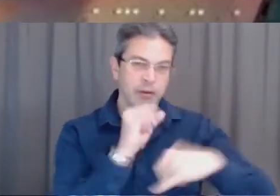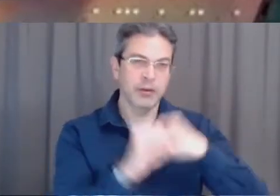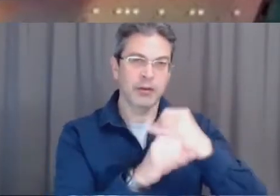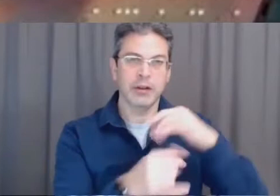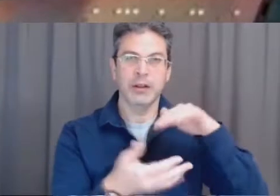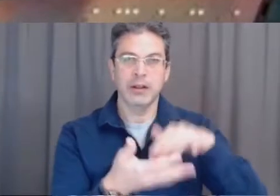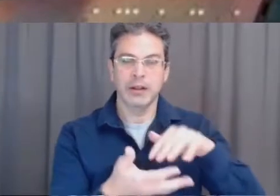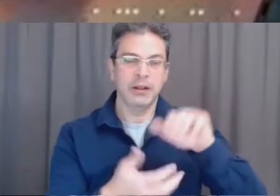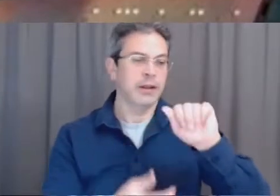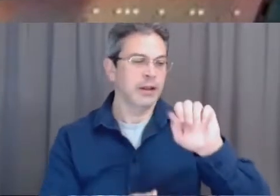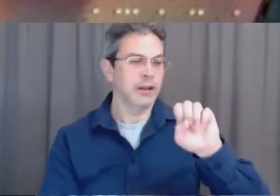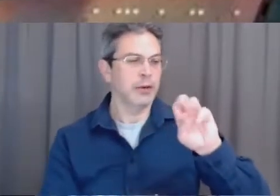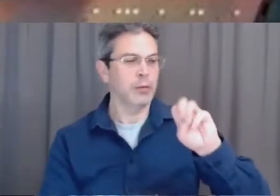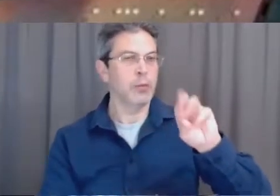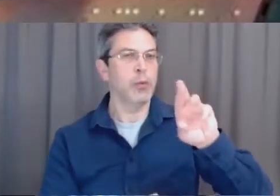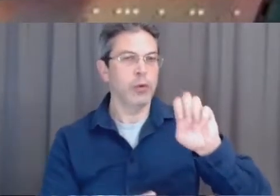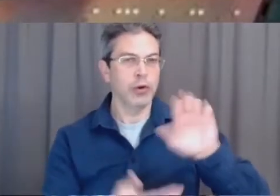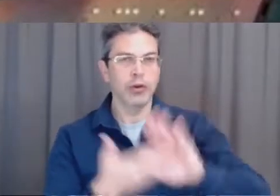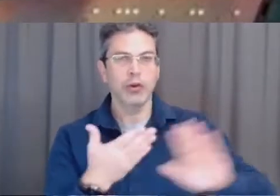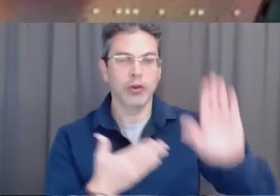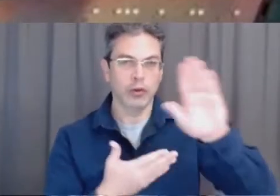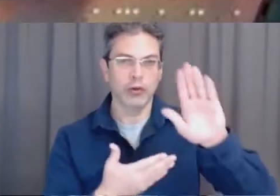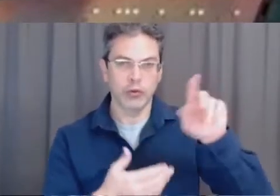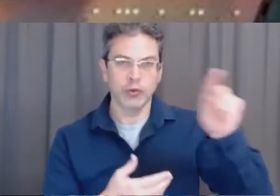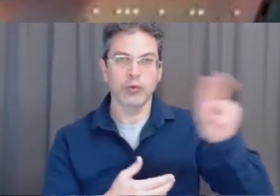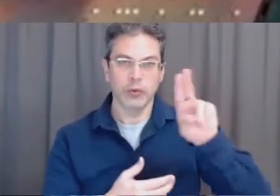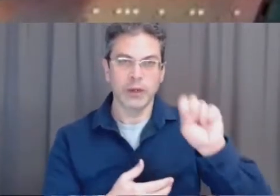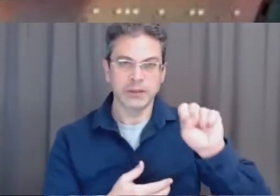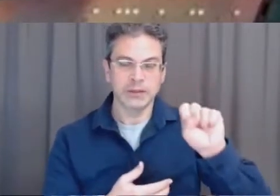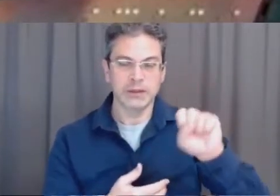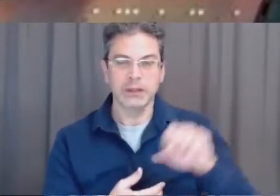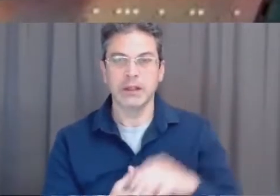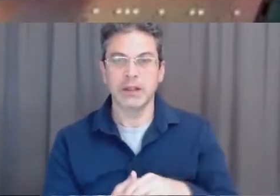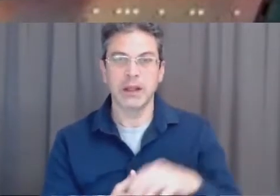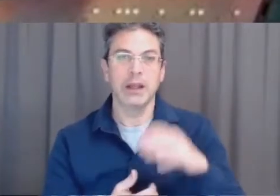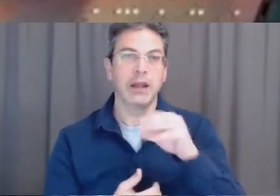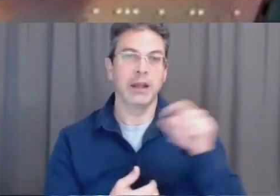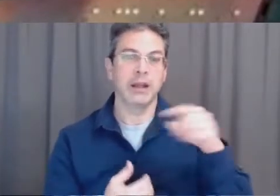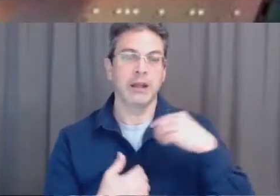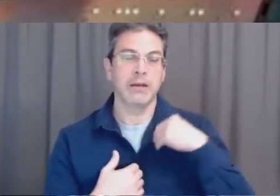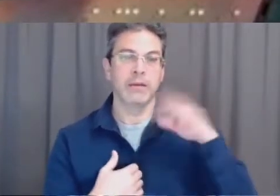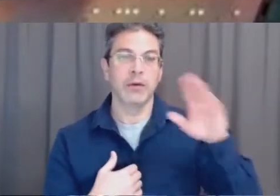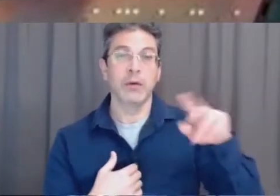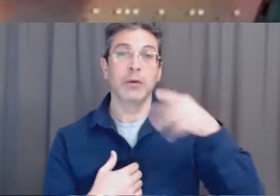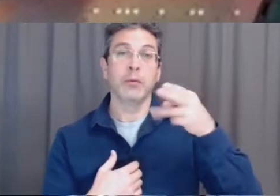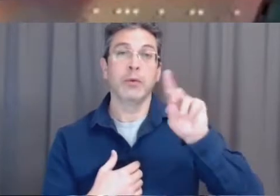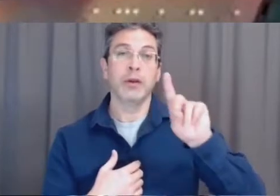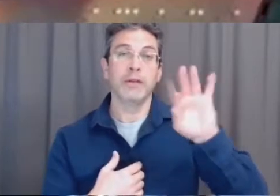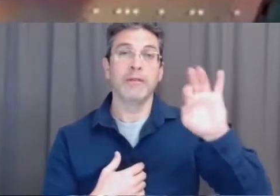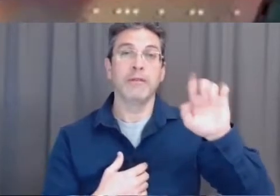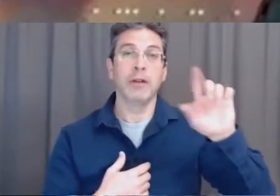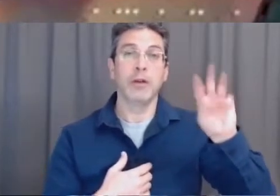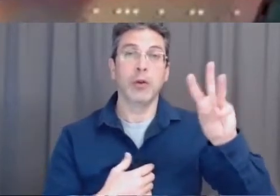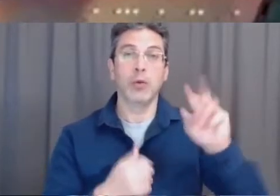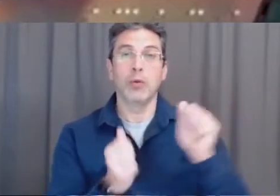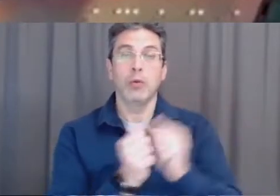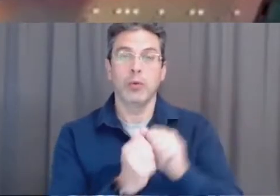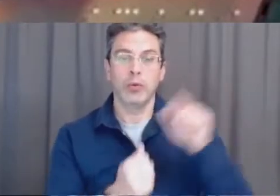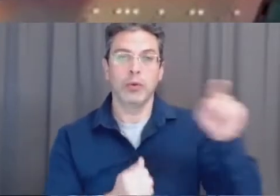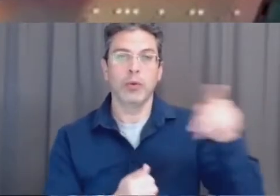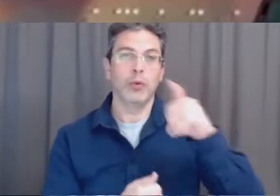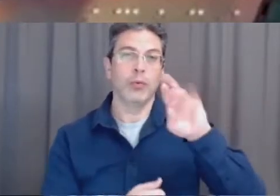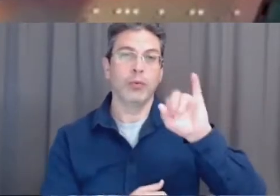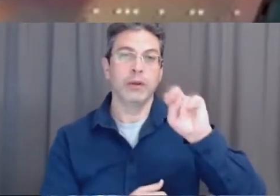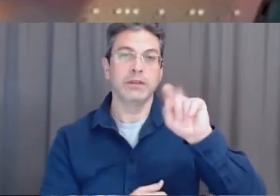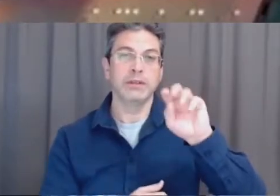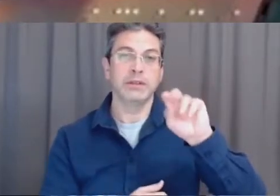College, the U.S. Air War College. She held a postdoctorate research fellow with Princeton, Harvard, China, and the World